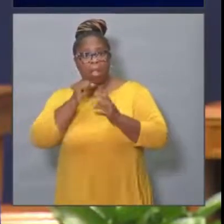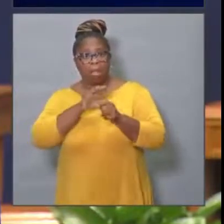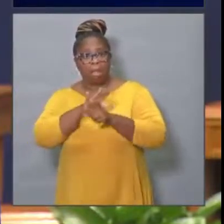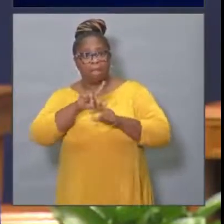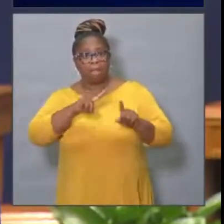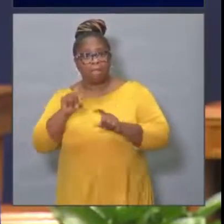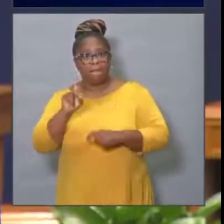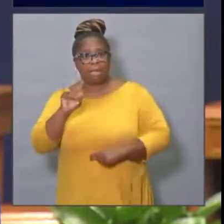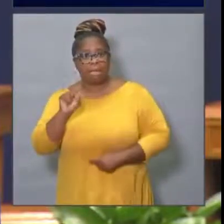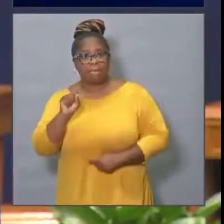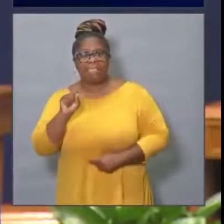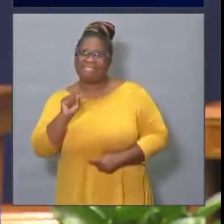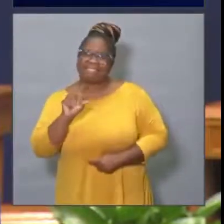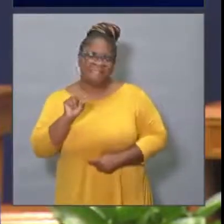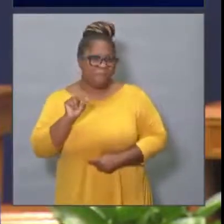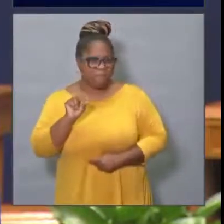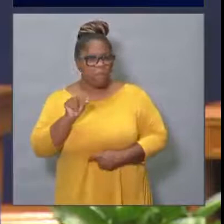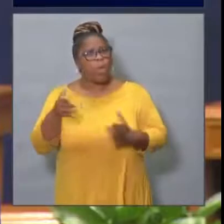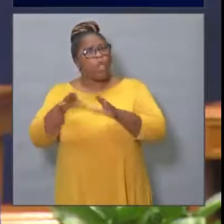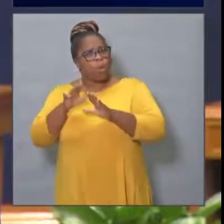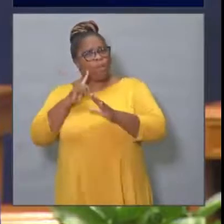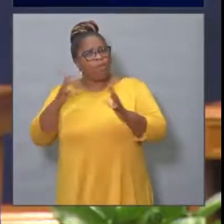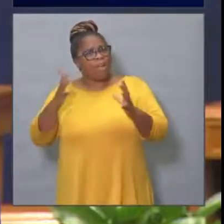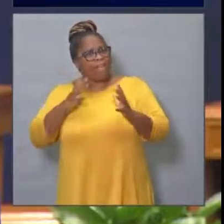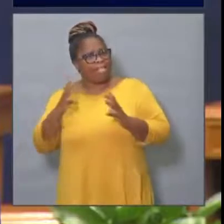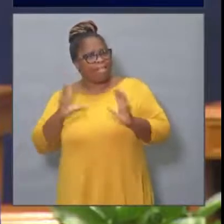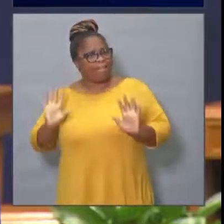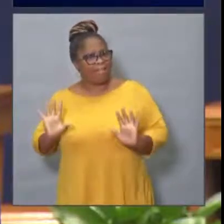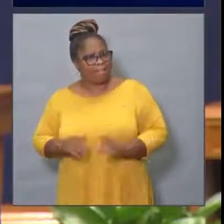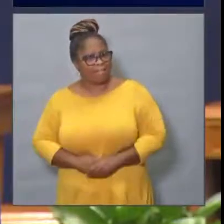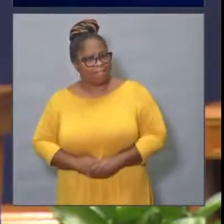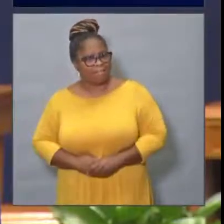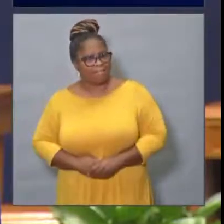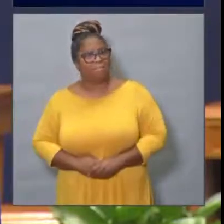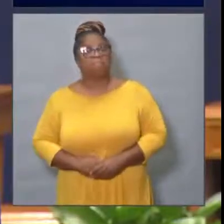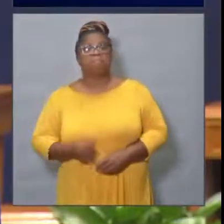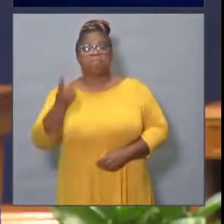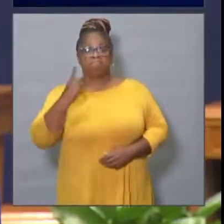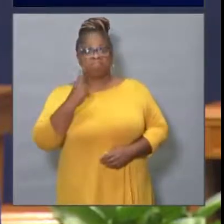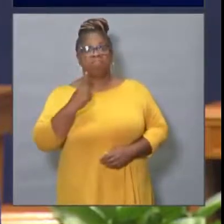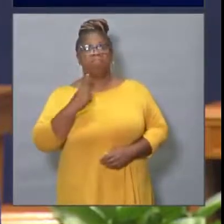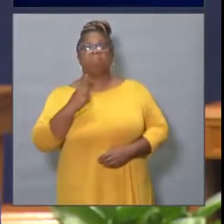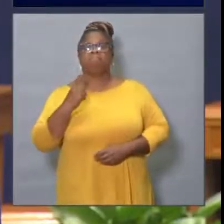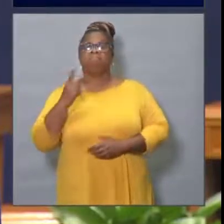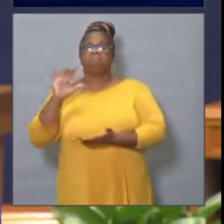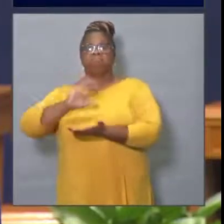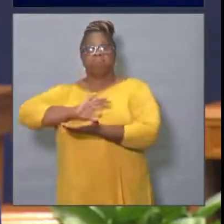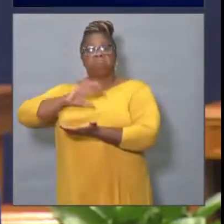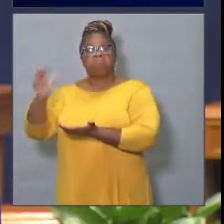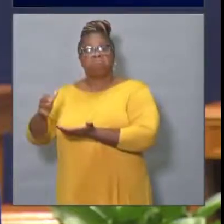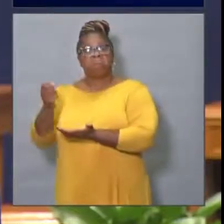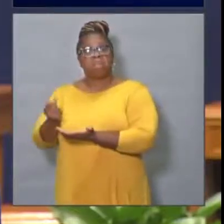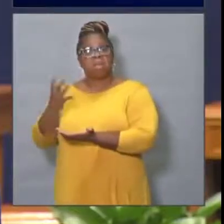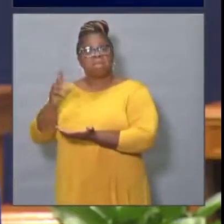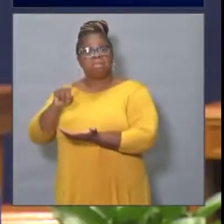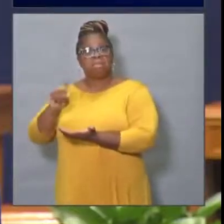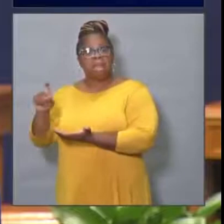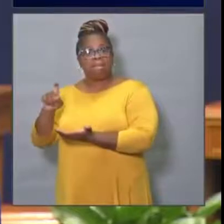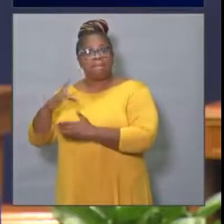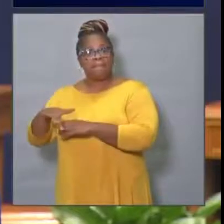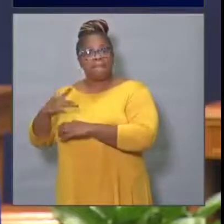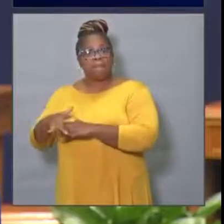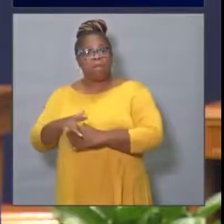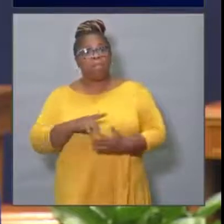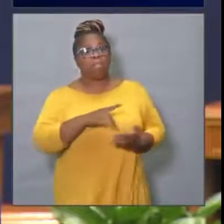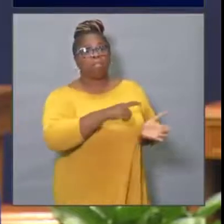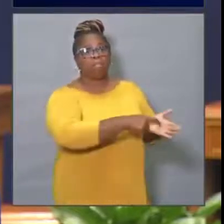resource shortages. Second, the mismatch between supply and demand in the testing sites recently is also because we've